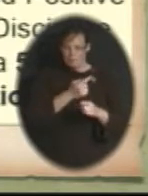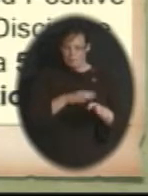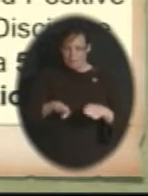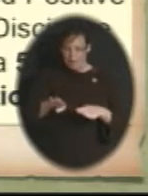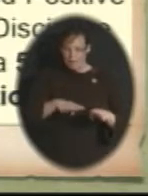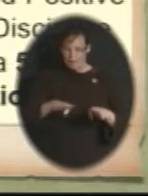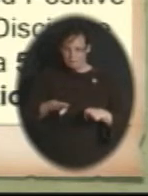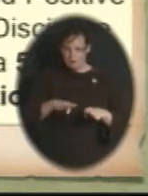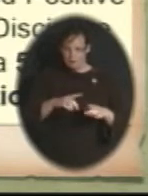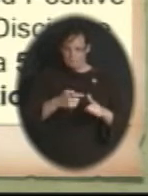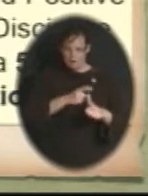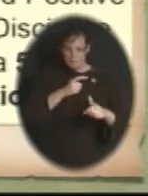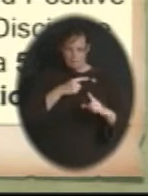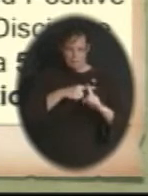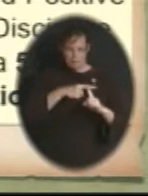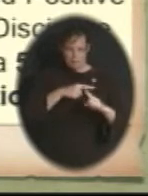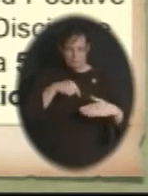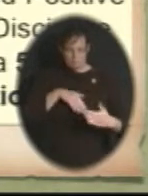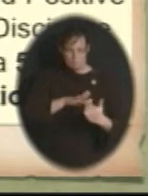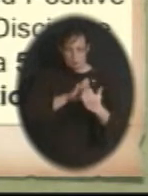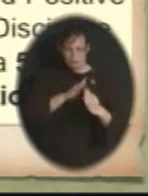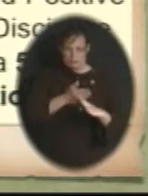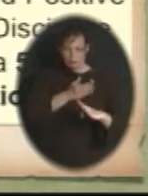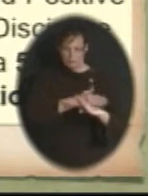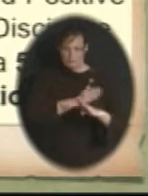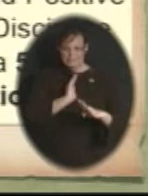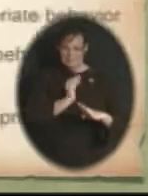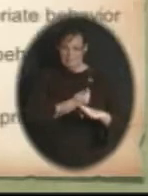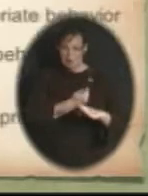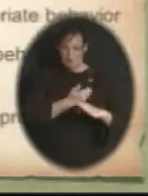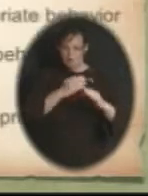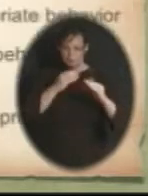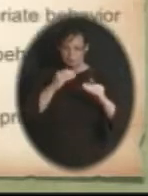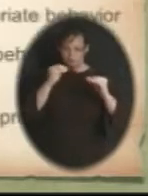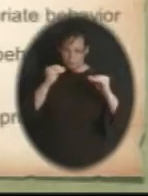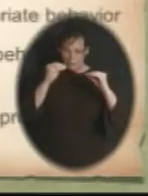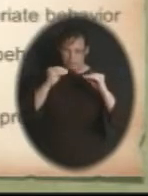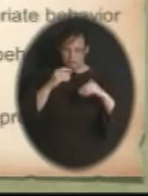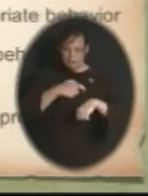built on a positive approach increases our instruction time with them.